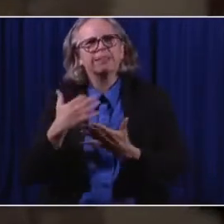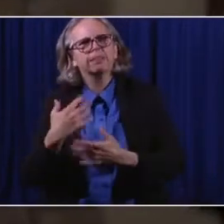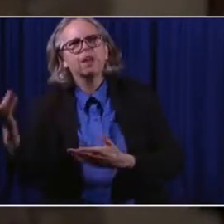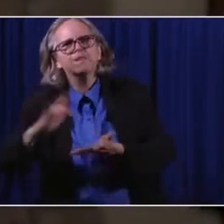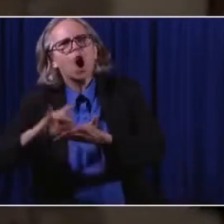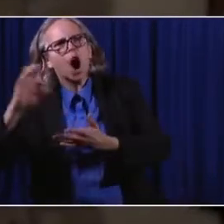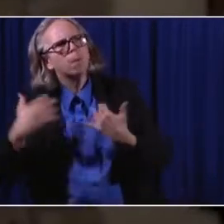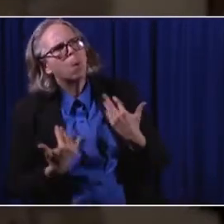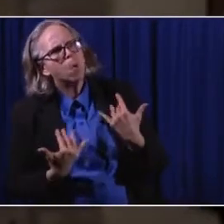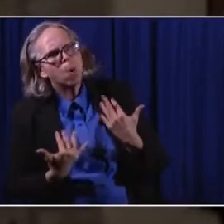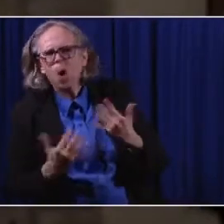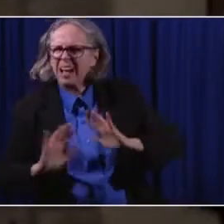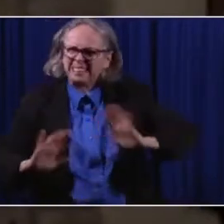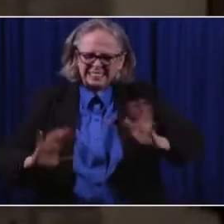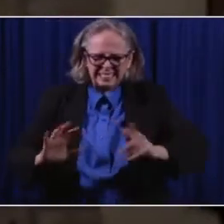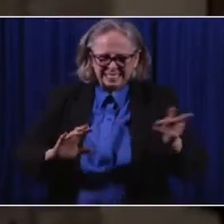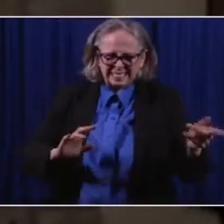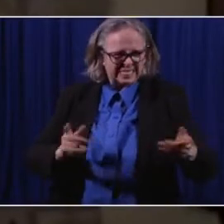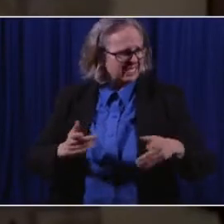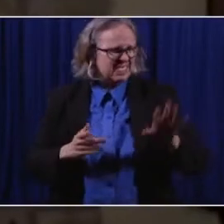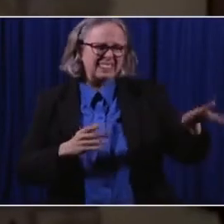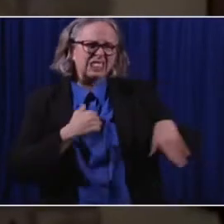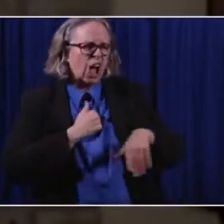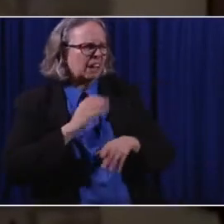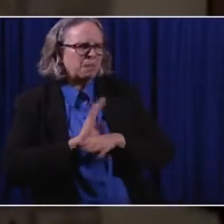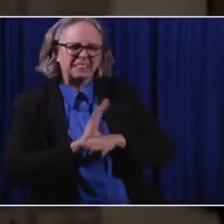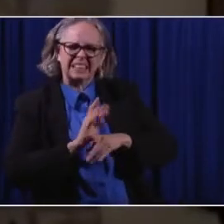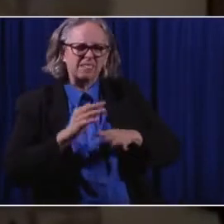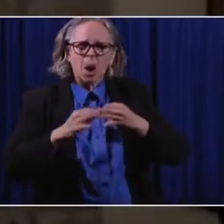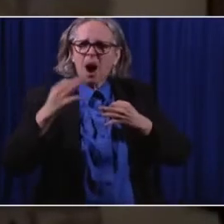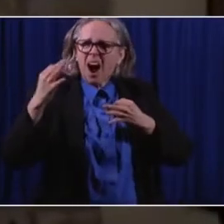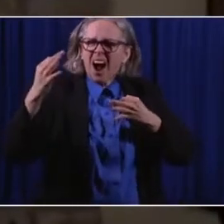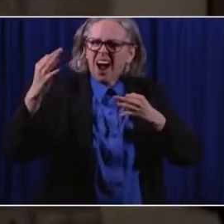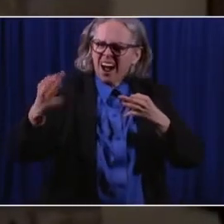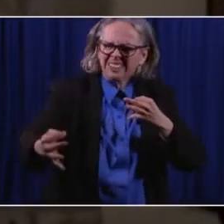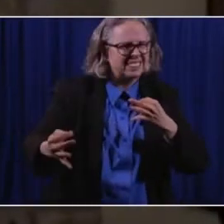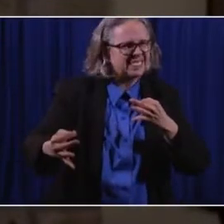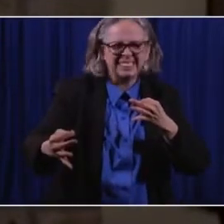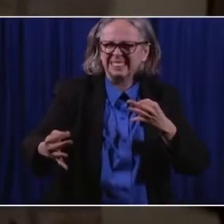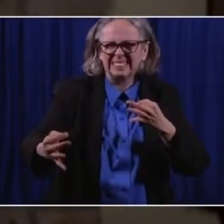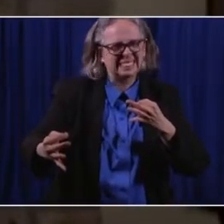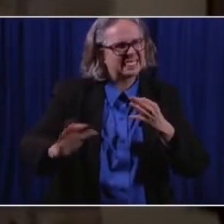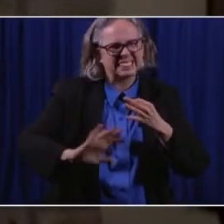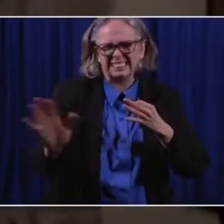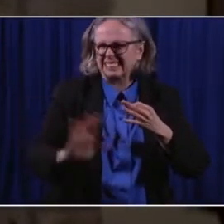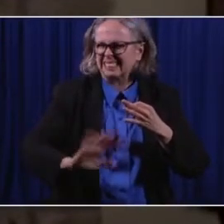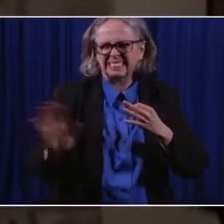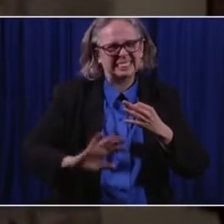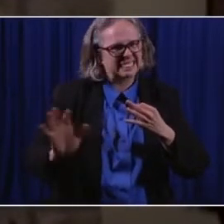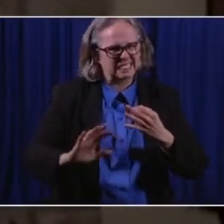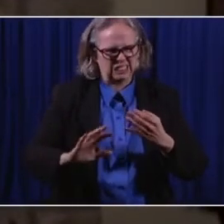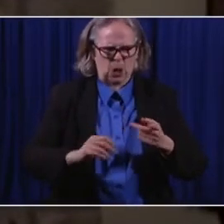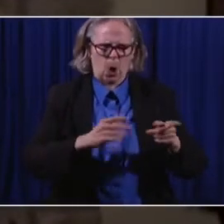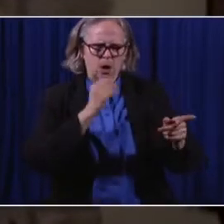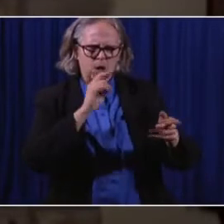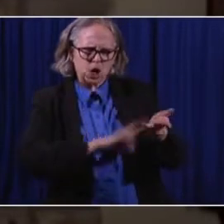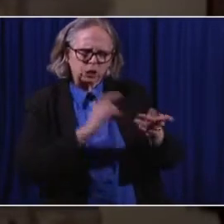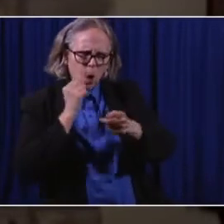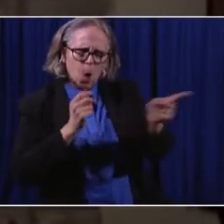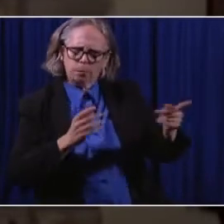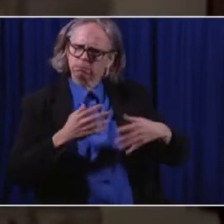you know, they will push you back to another date and they'll come. But again, you're losing that period of time when you could have had the